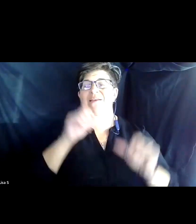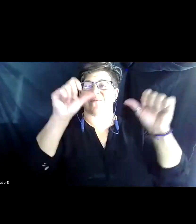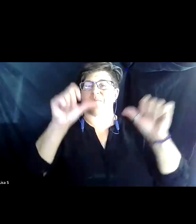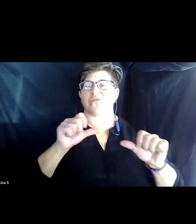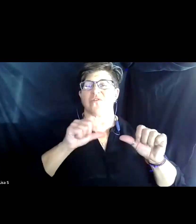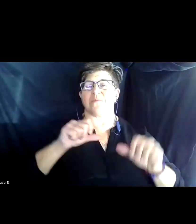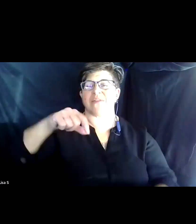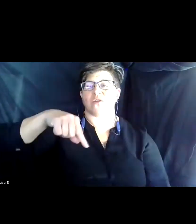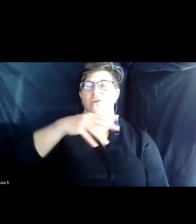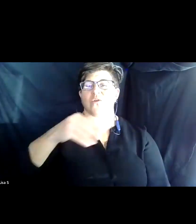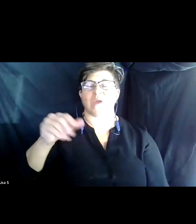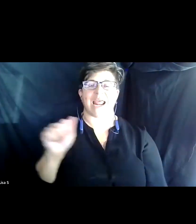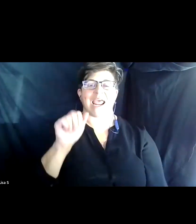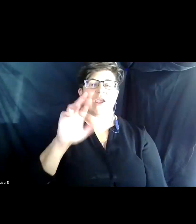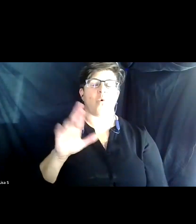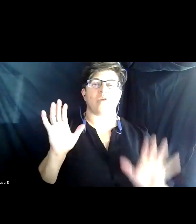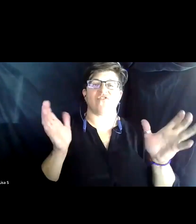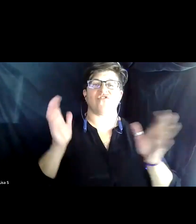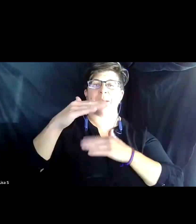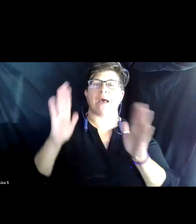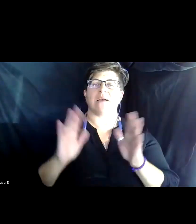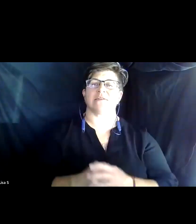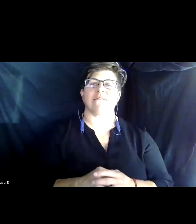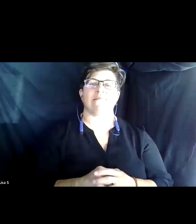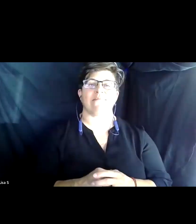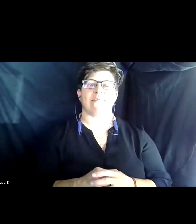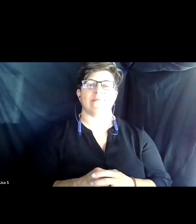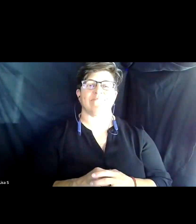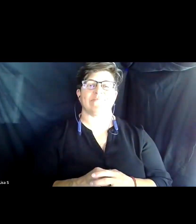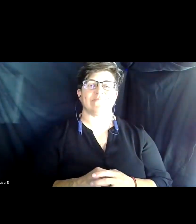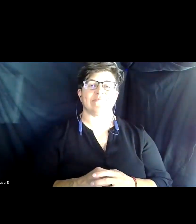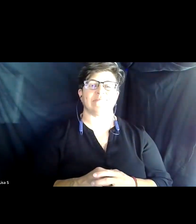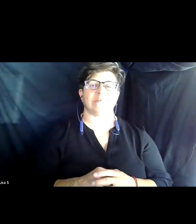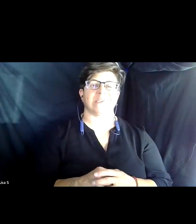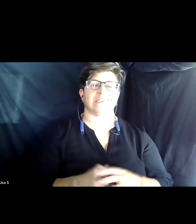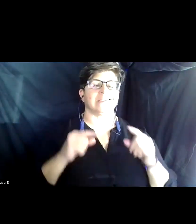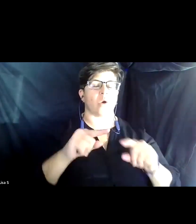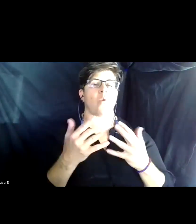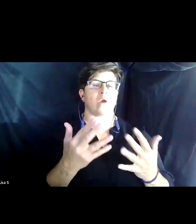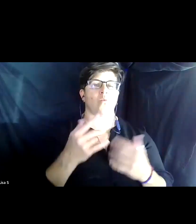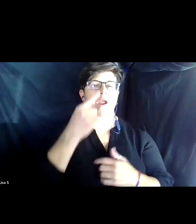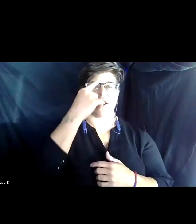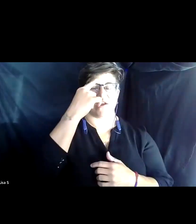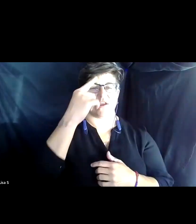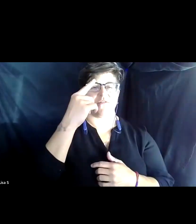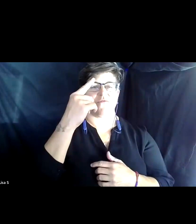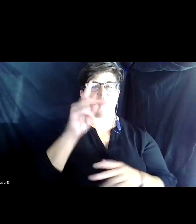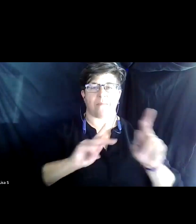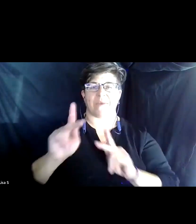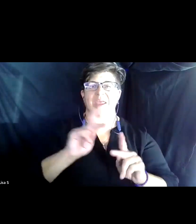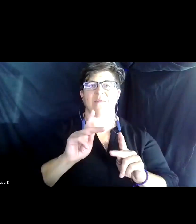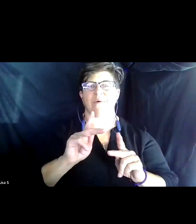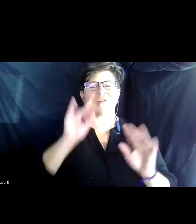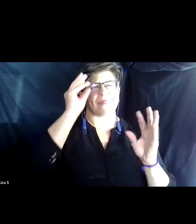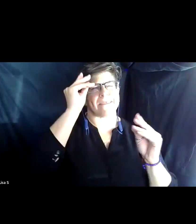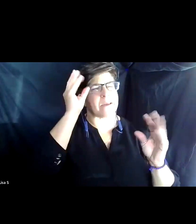or the chat feature. And while we're waiting for individuals to kind of ruminate on